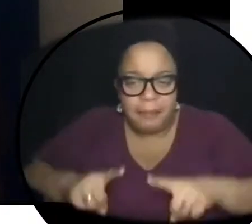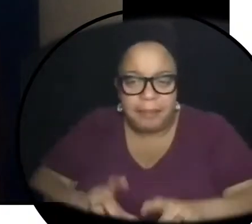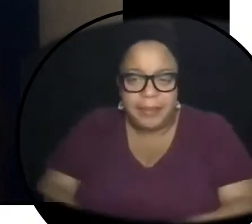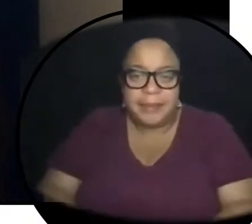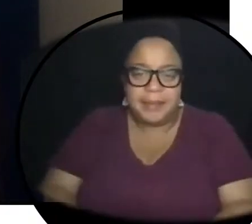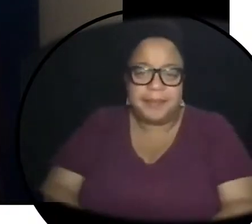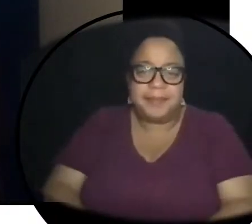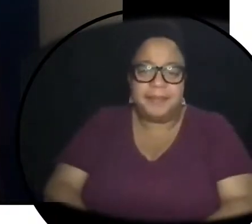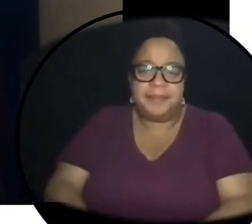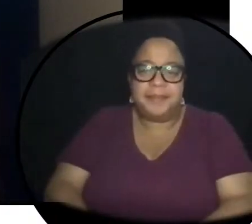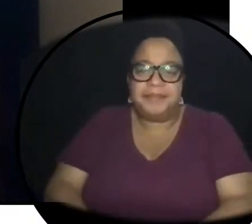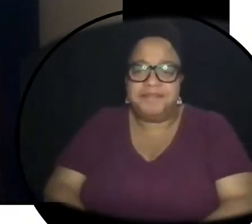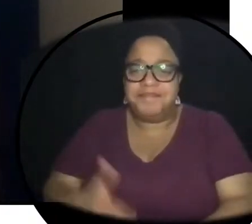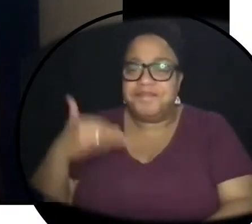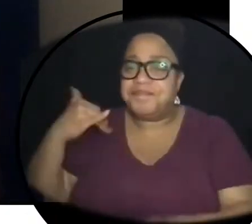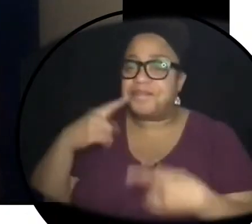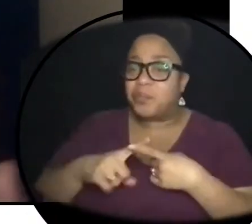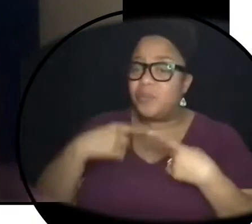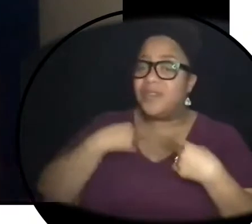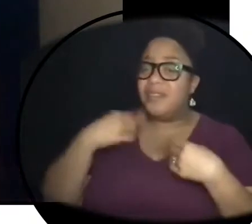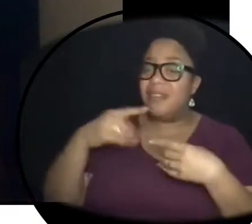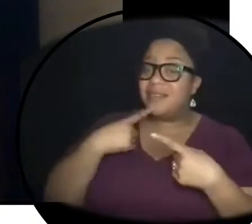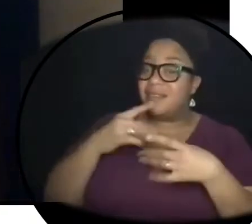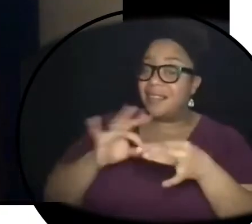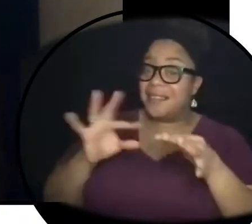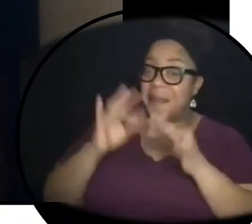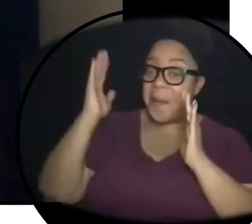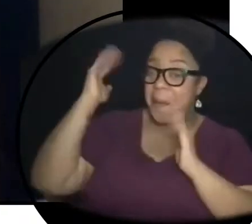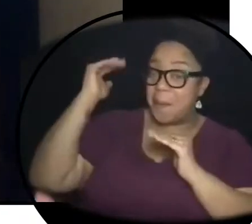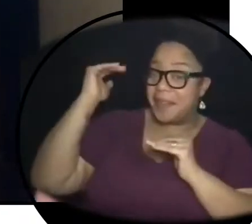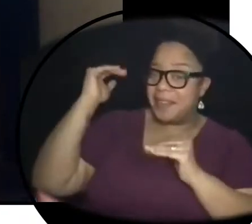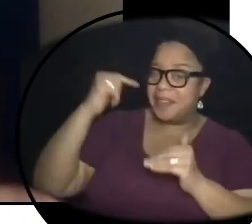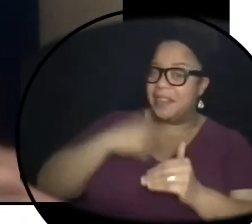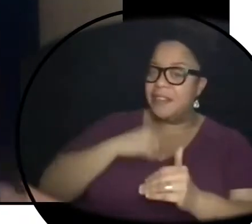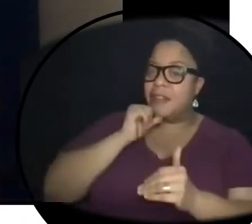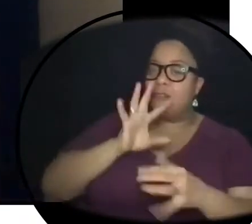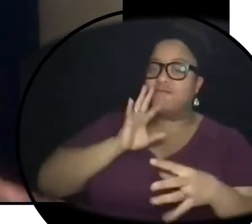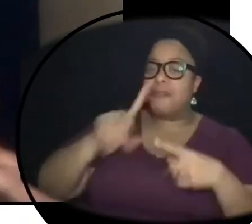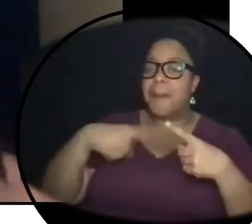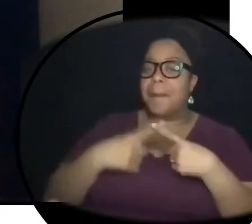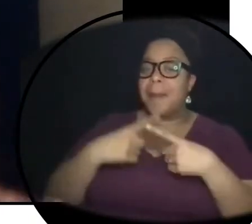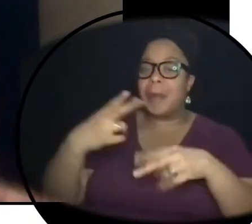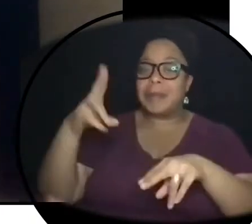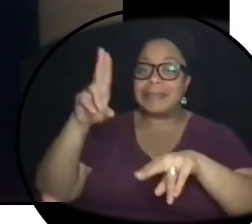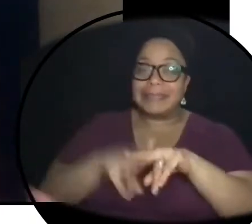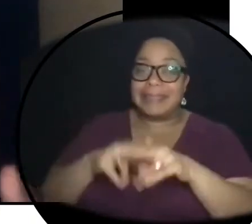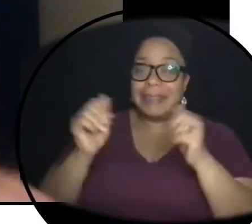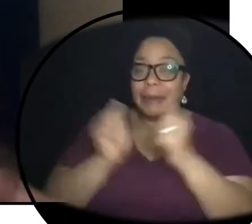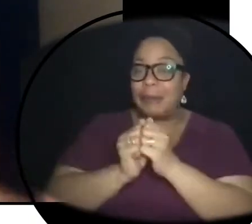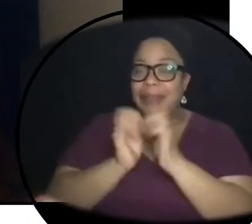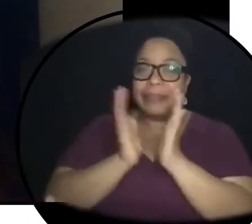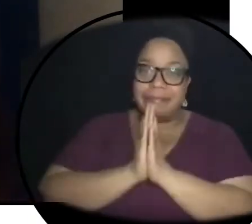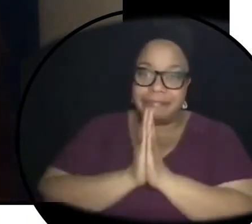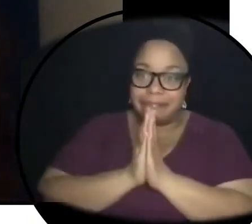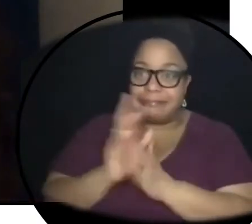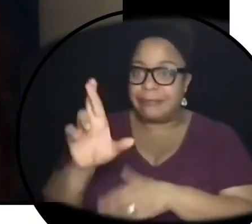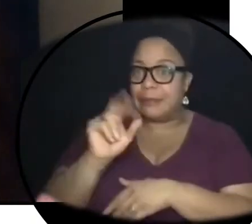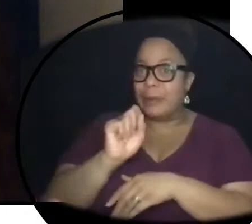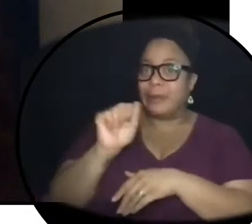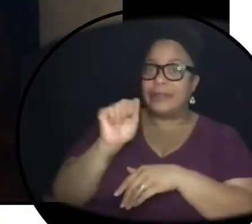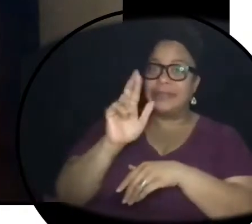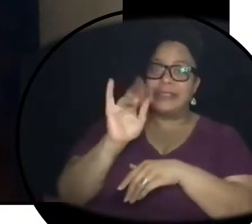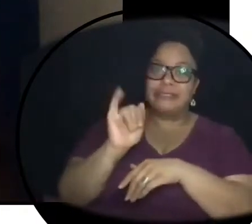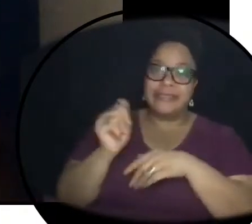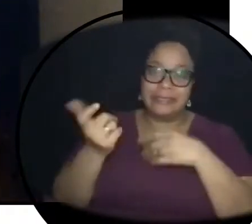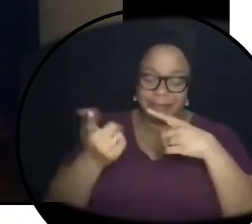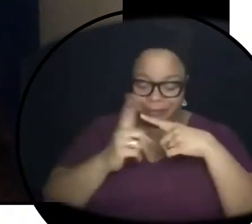that are hopeful, that are feminist interventions into the world that we are